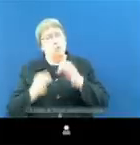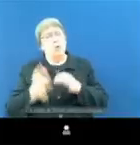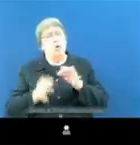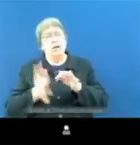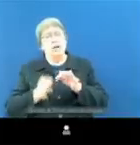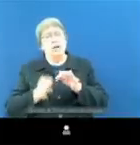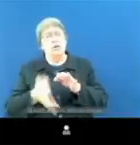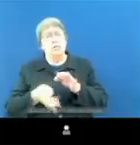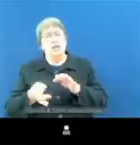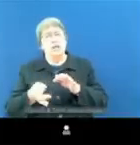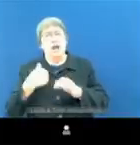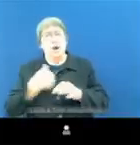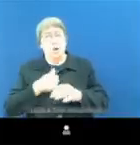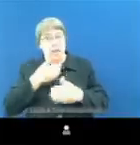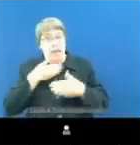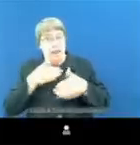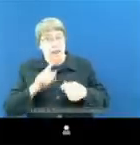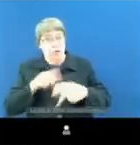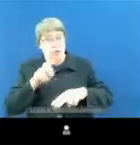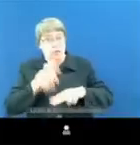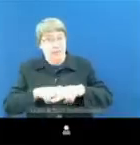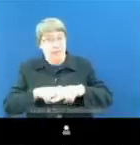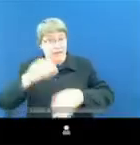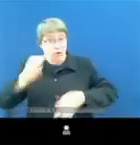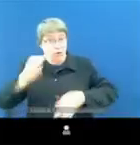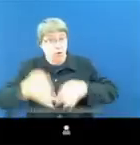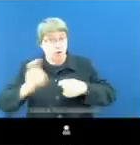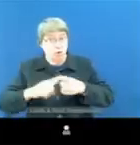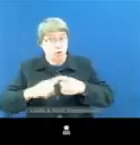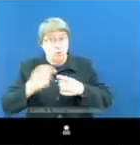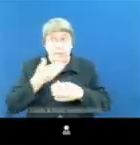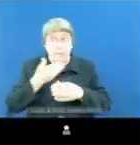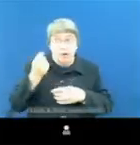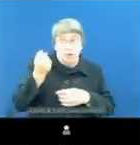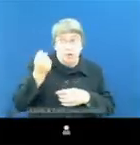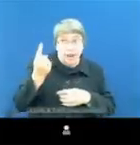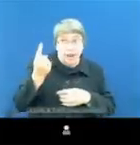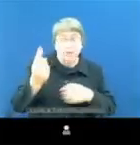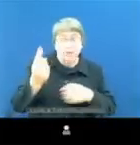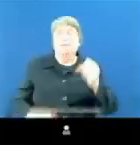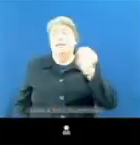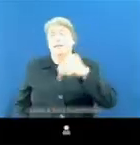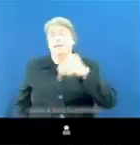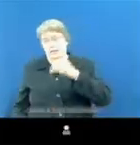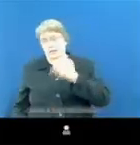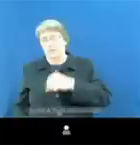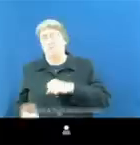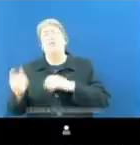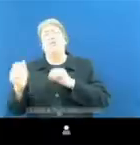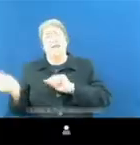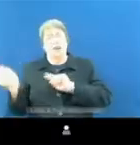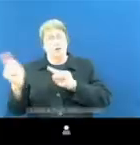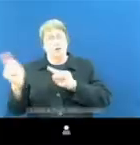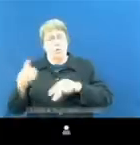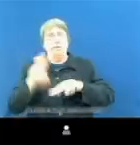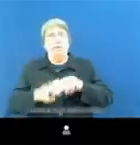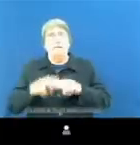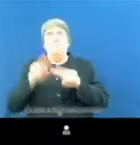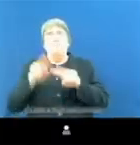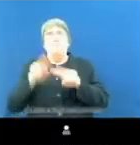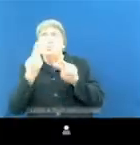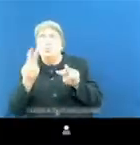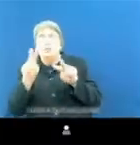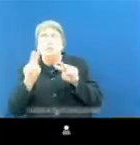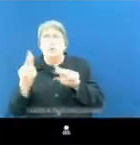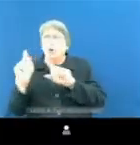to better understand the proceedings in the protocol? Yes, you are. Indeed you are, and I recommend it. Go as